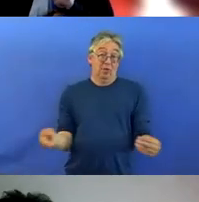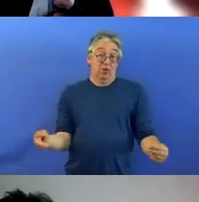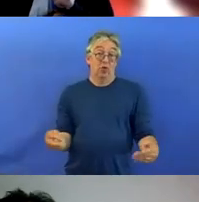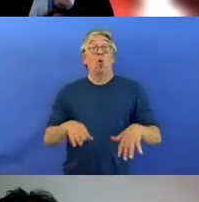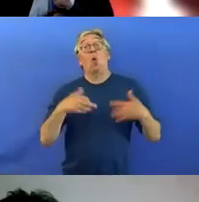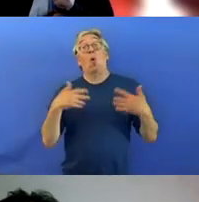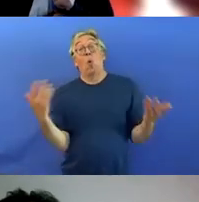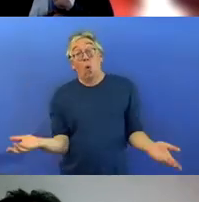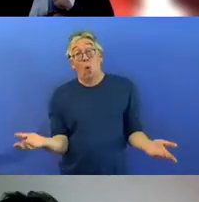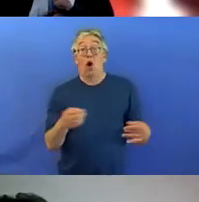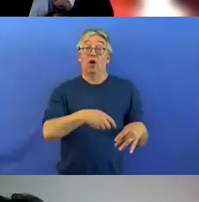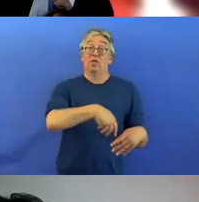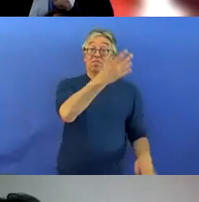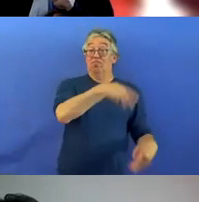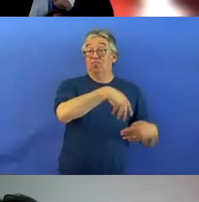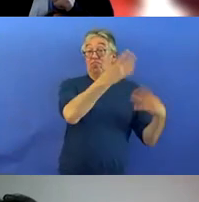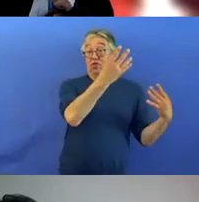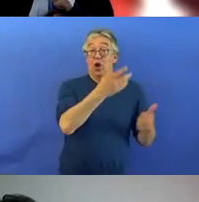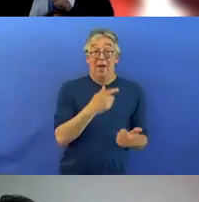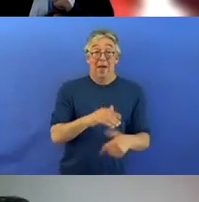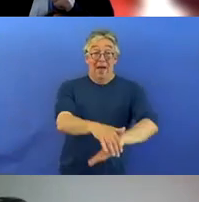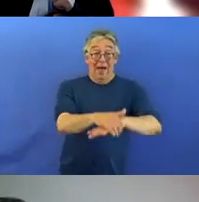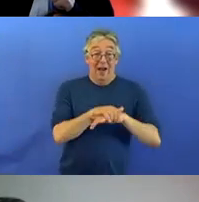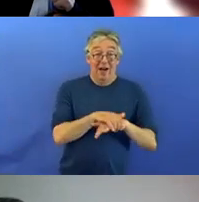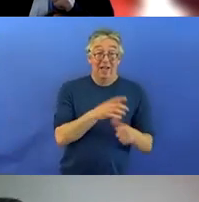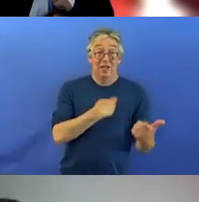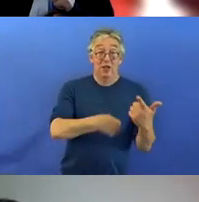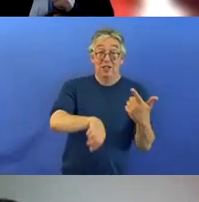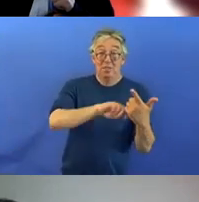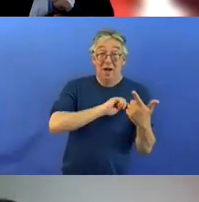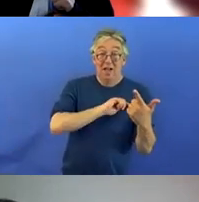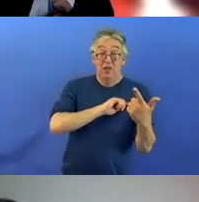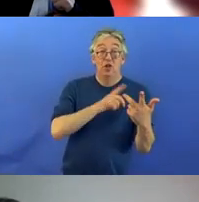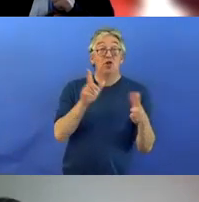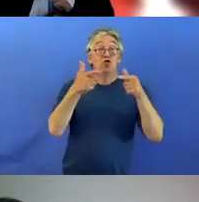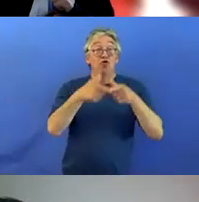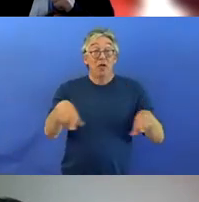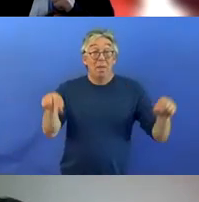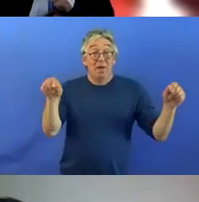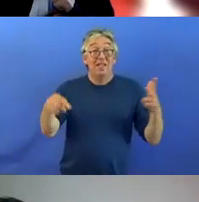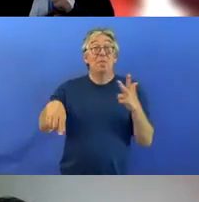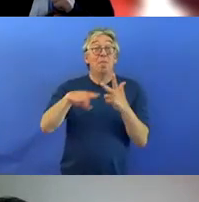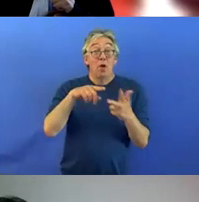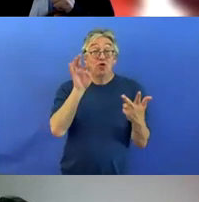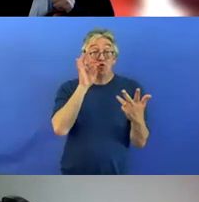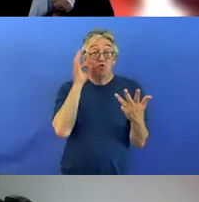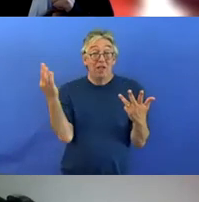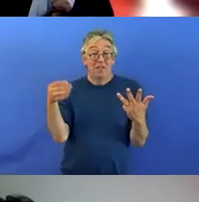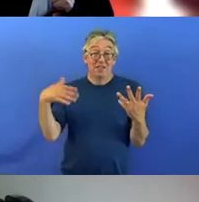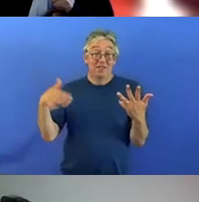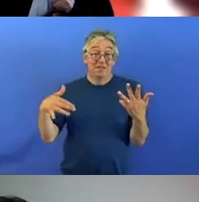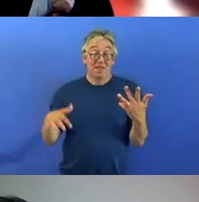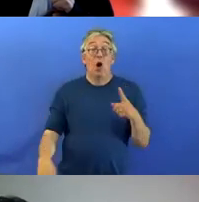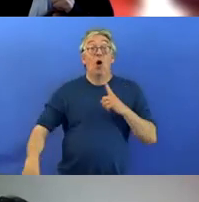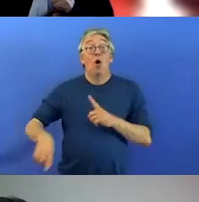in English, Spanish, Japanese, and French. We also have interpretation